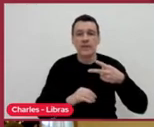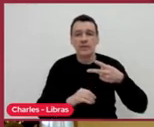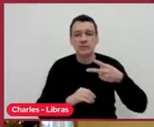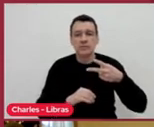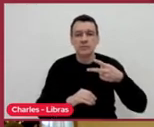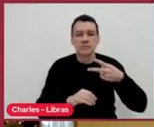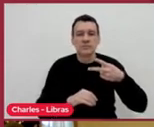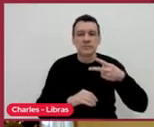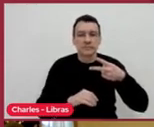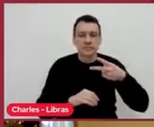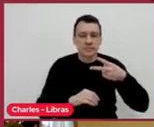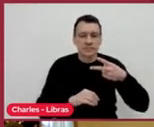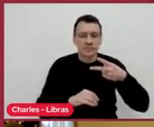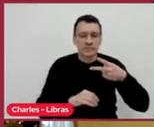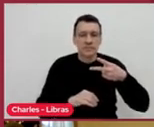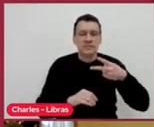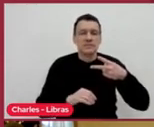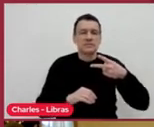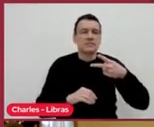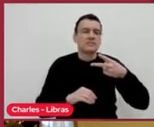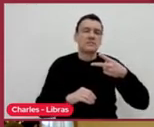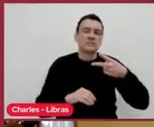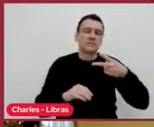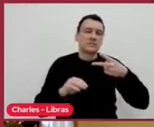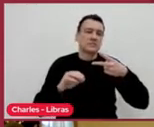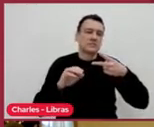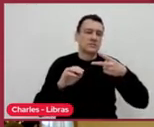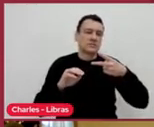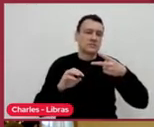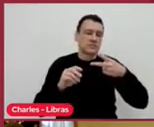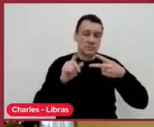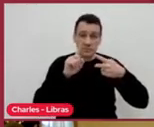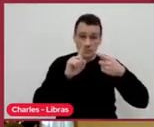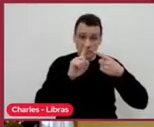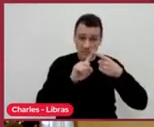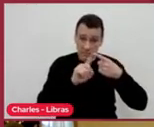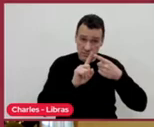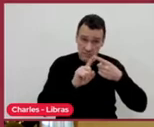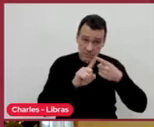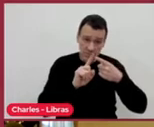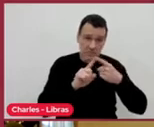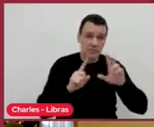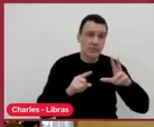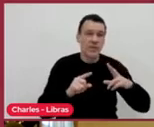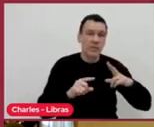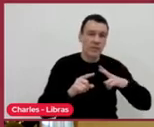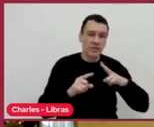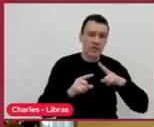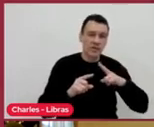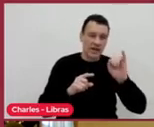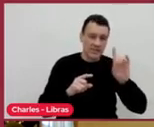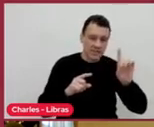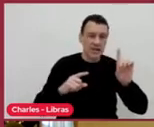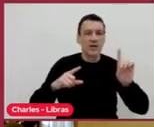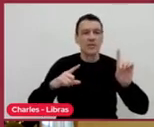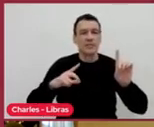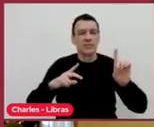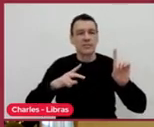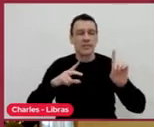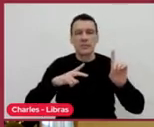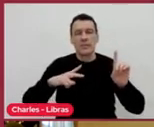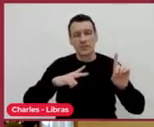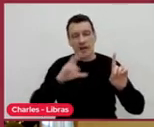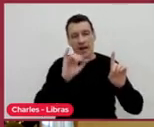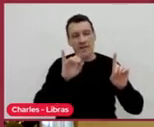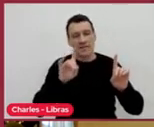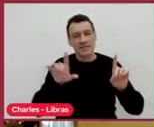So the first entity will basically be the person ID 1 and person ID 20, and the query that I want is, I want